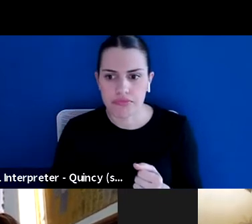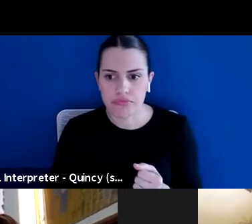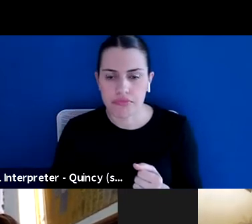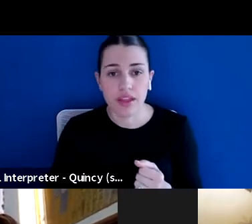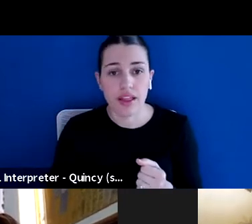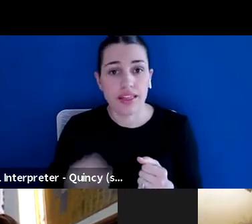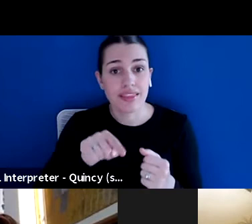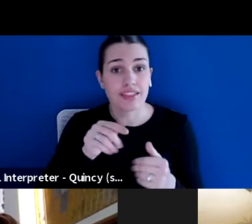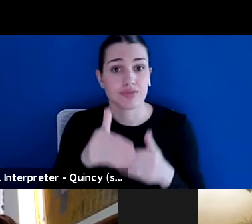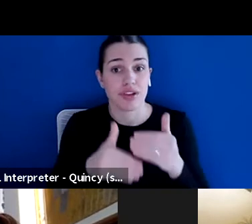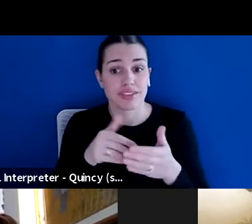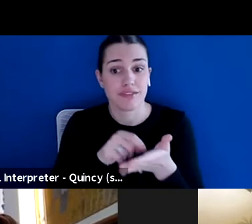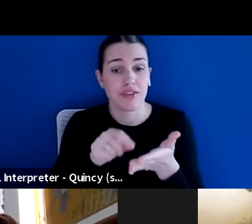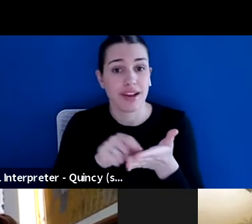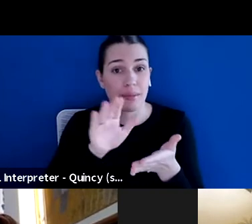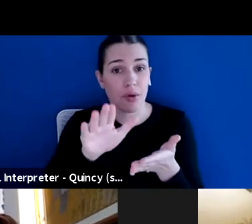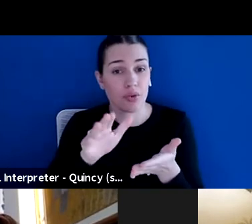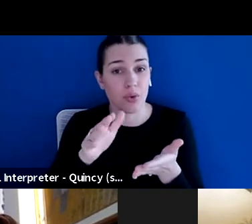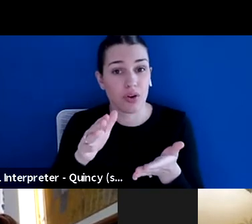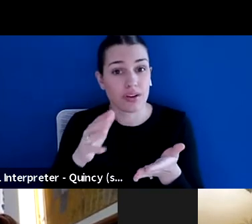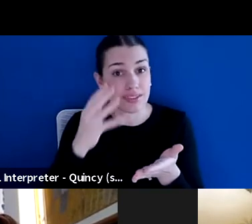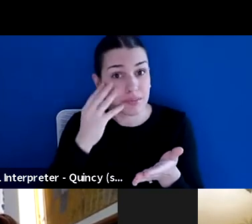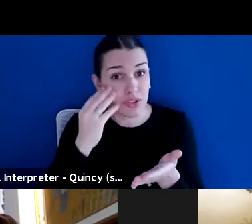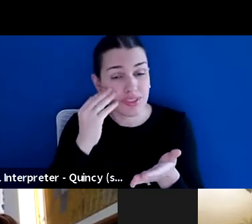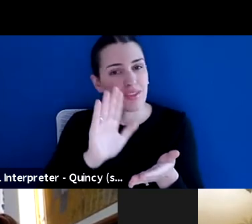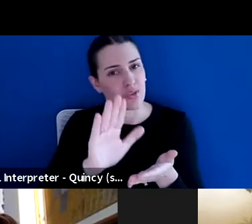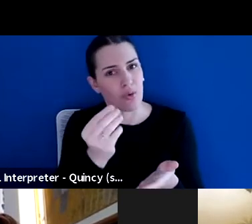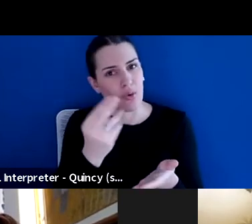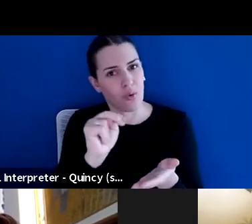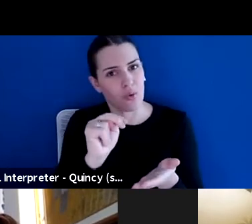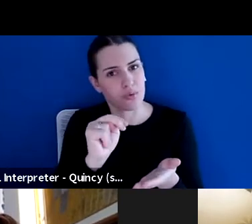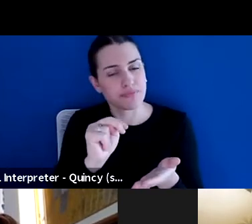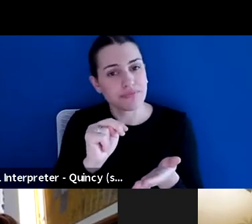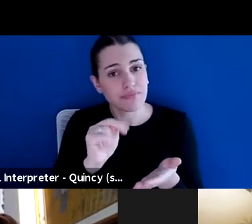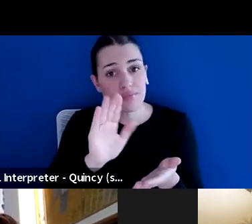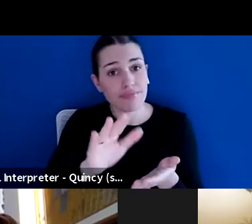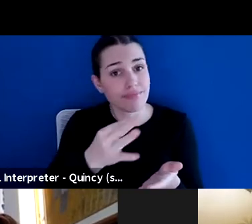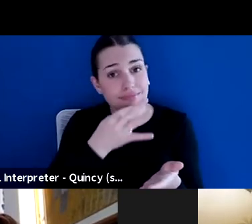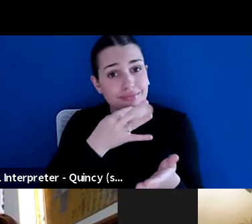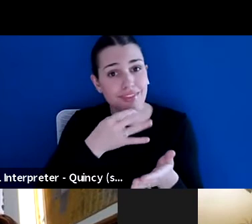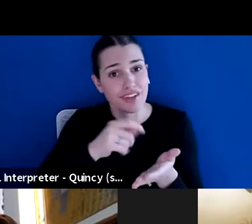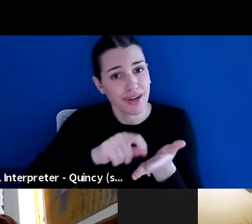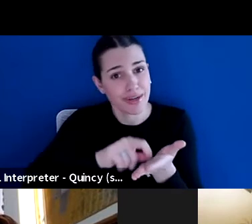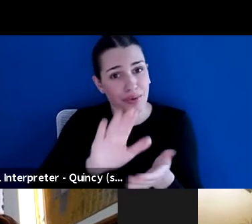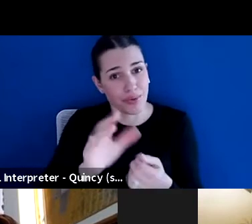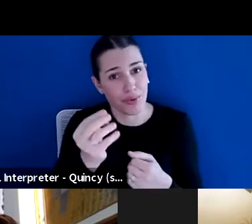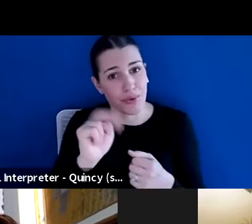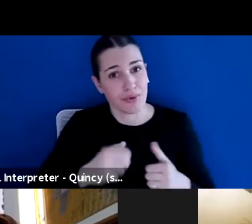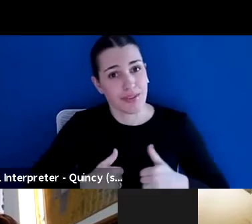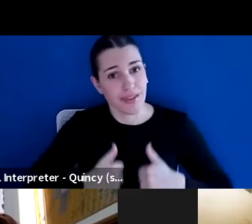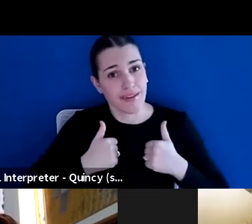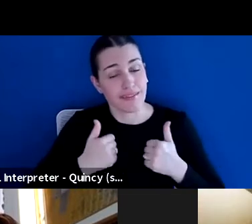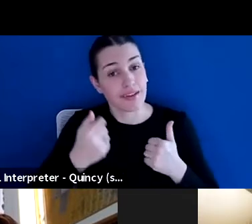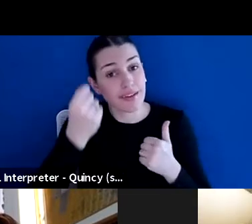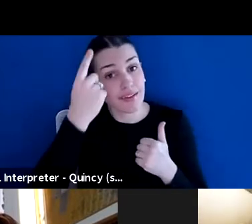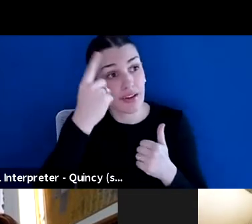And so you are the expert of your own experience and your own life. And there's a lot of ways that writing can